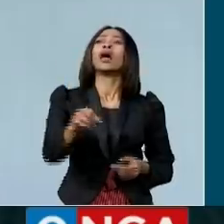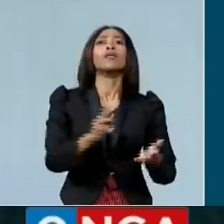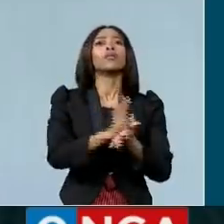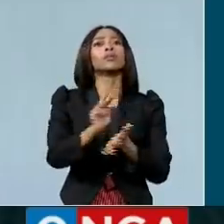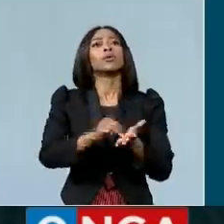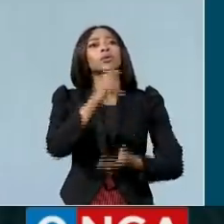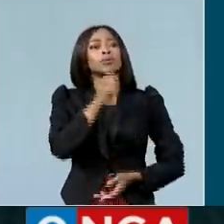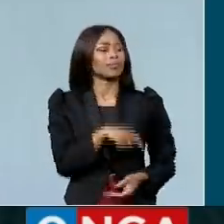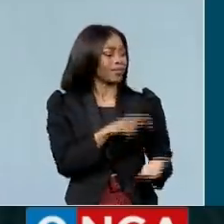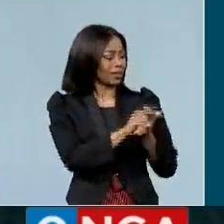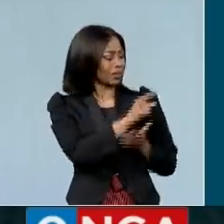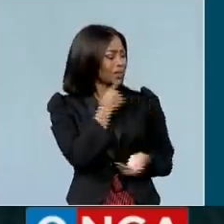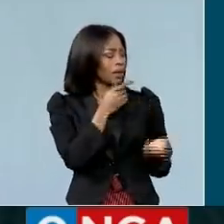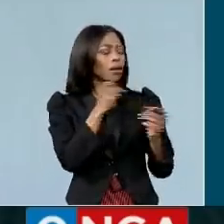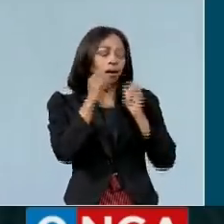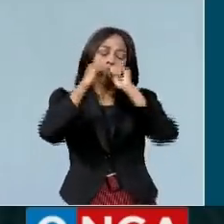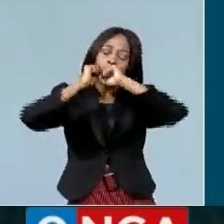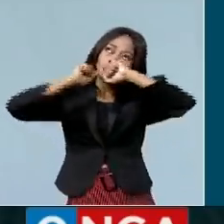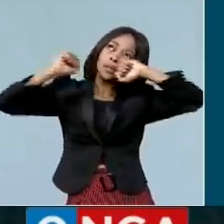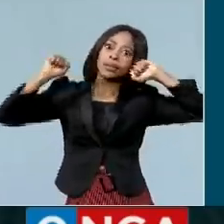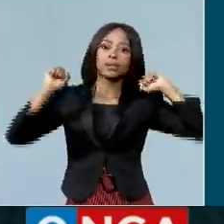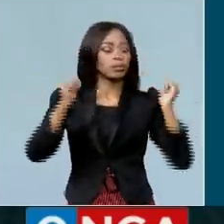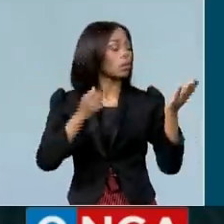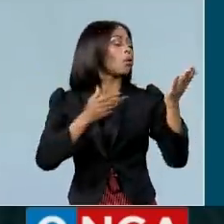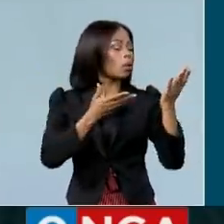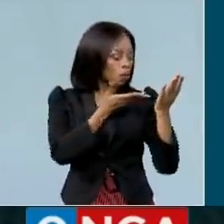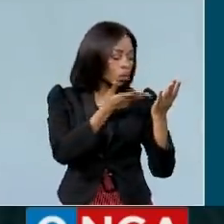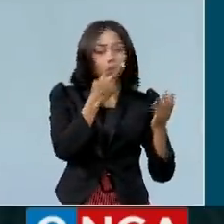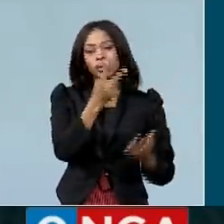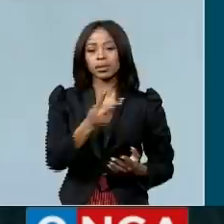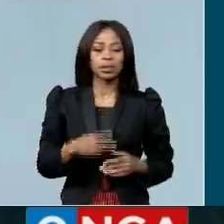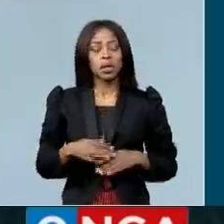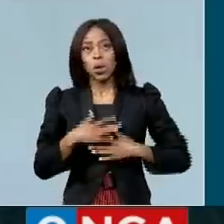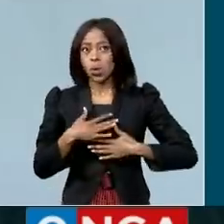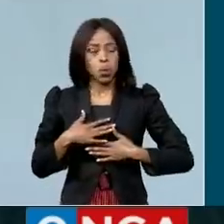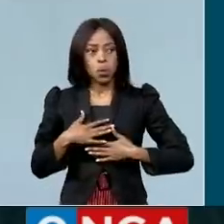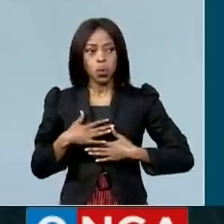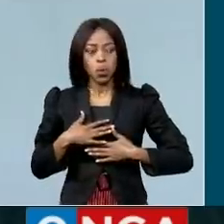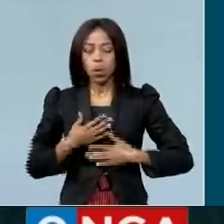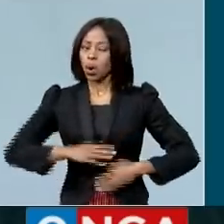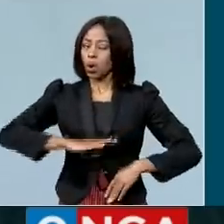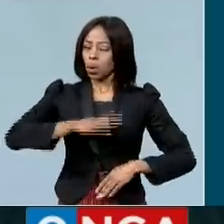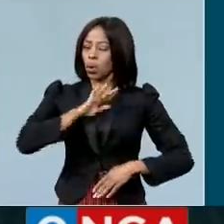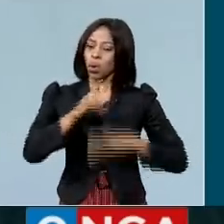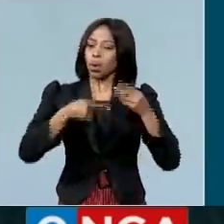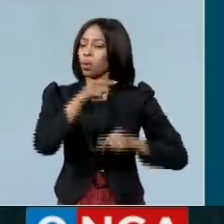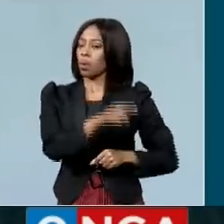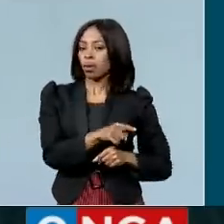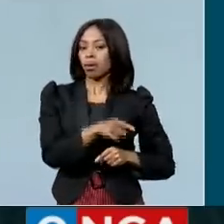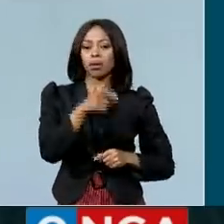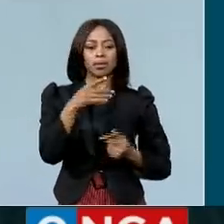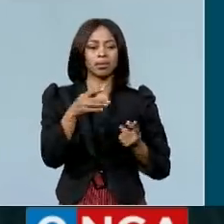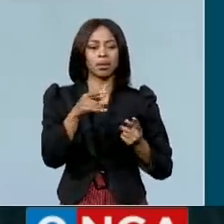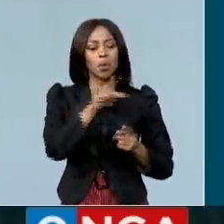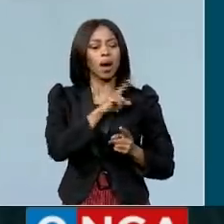that 17,000, that's what we wake up in the morning and check first and, get quite upset about. Of course, each of those is an actual